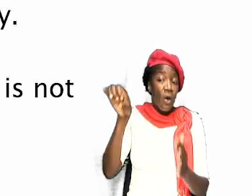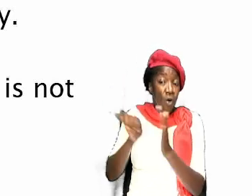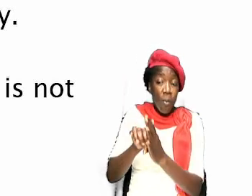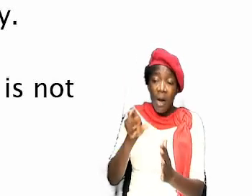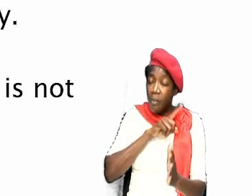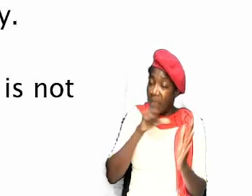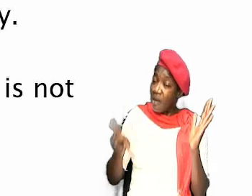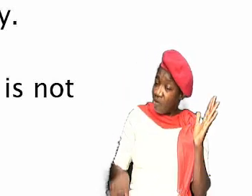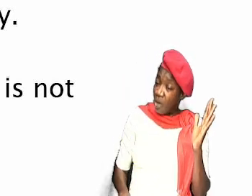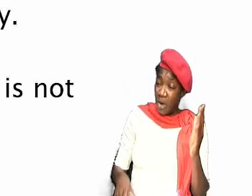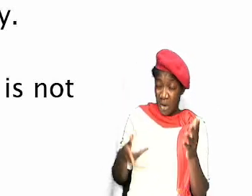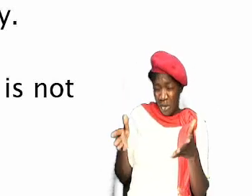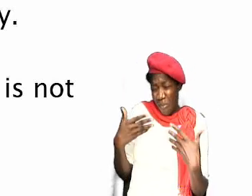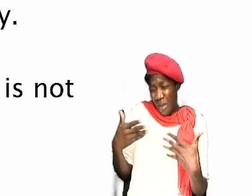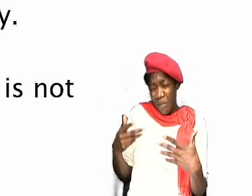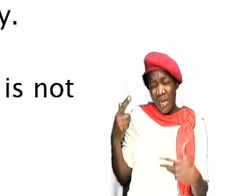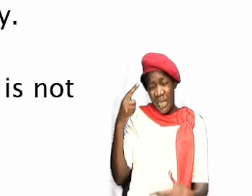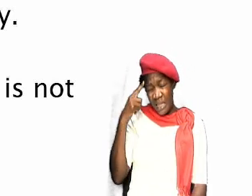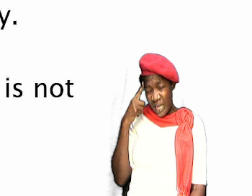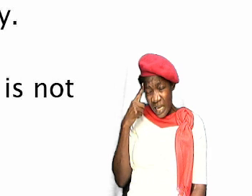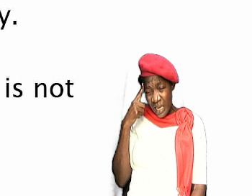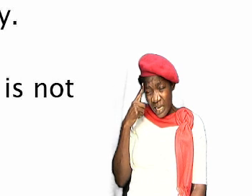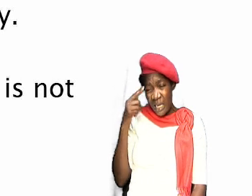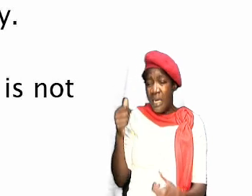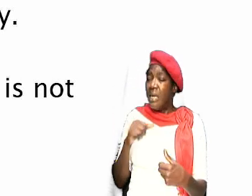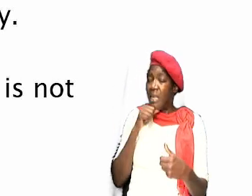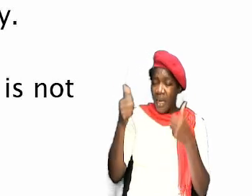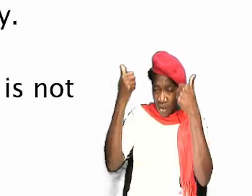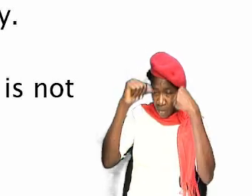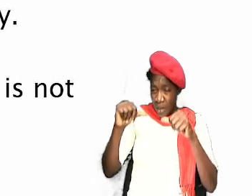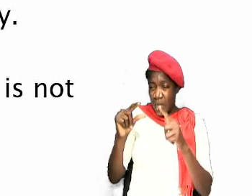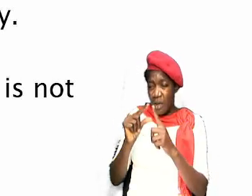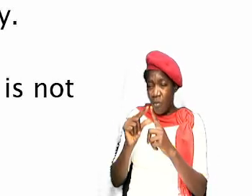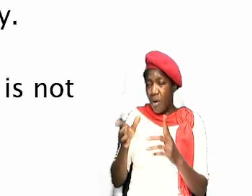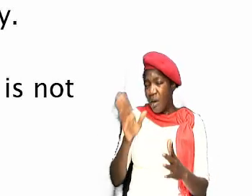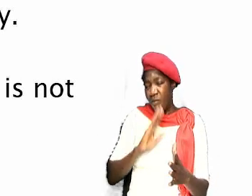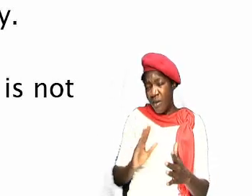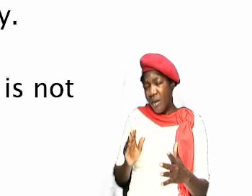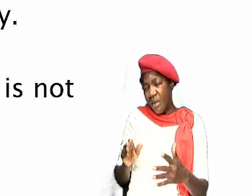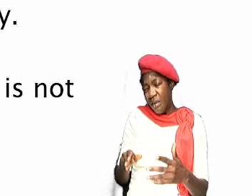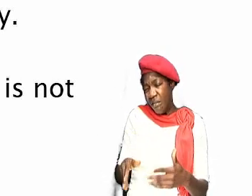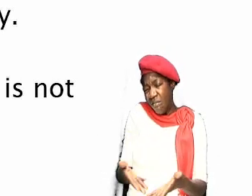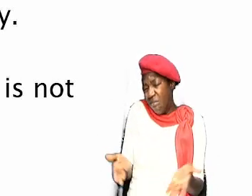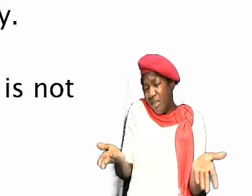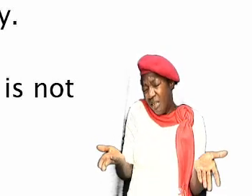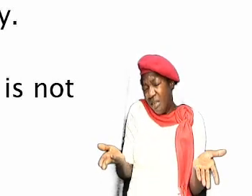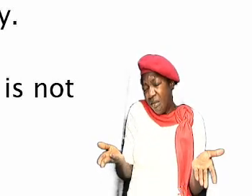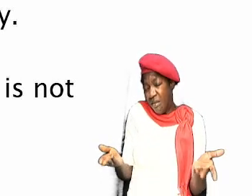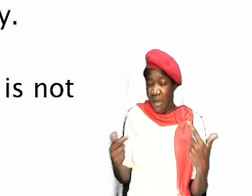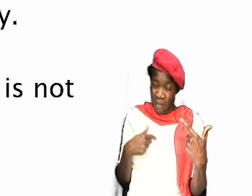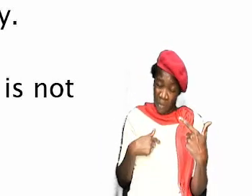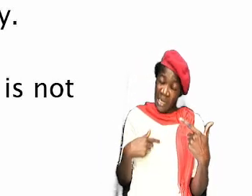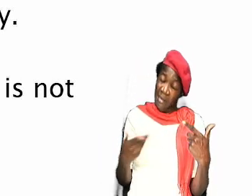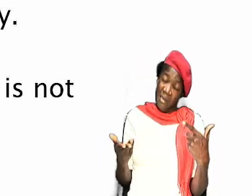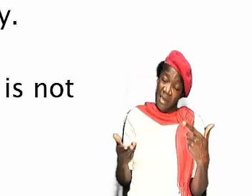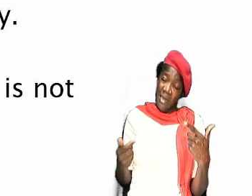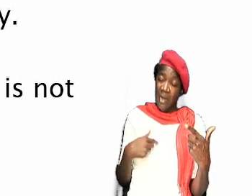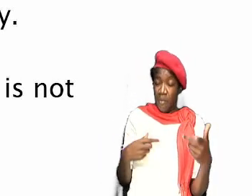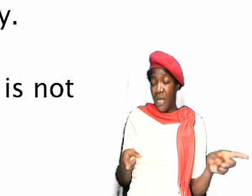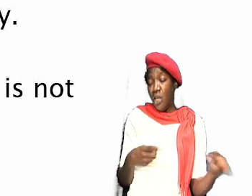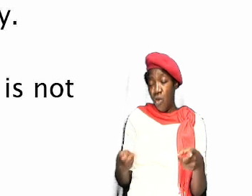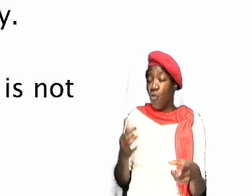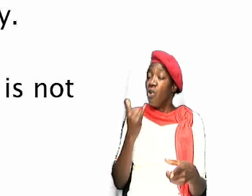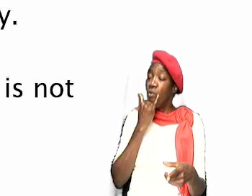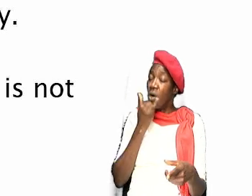So we might think that disobeying the word of God is simple. And we might say, look here, I will do the thing, do the wrong